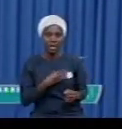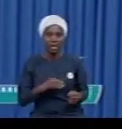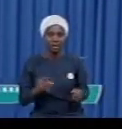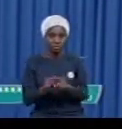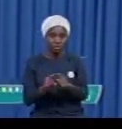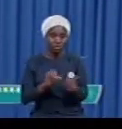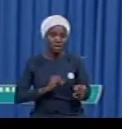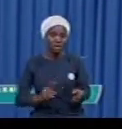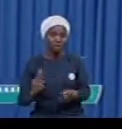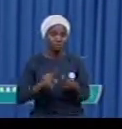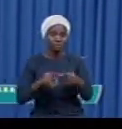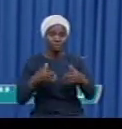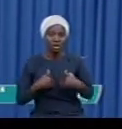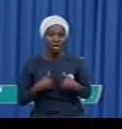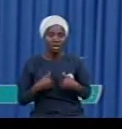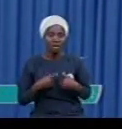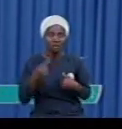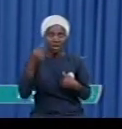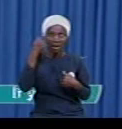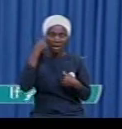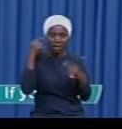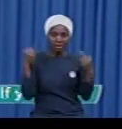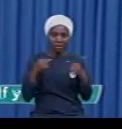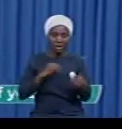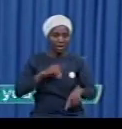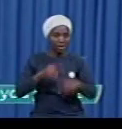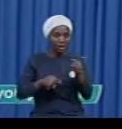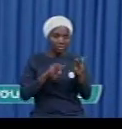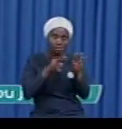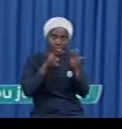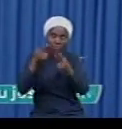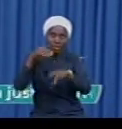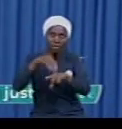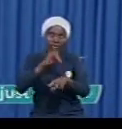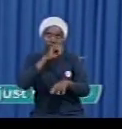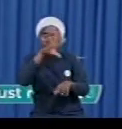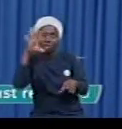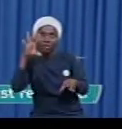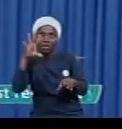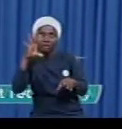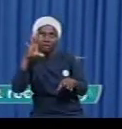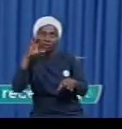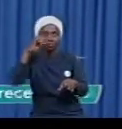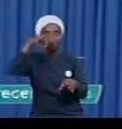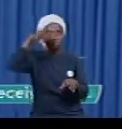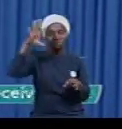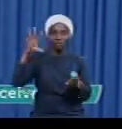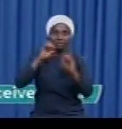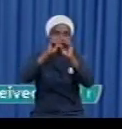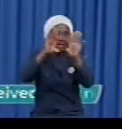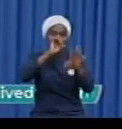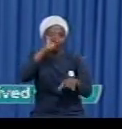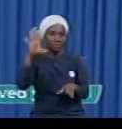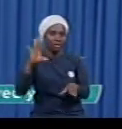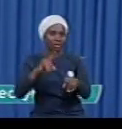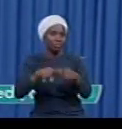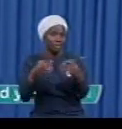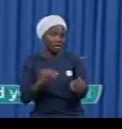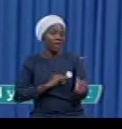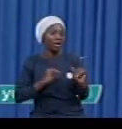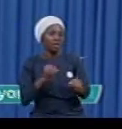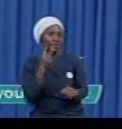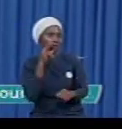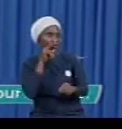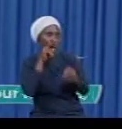would not be able to look at the bright light, but now I can see the bright light without no stress, without no